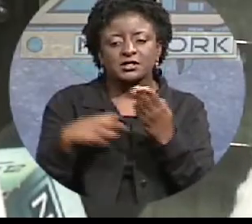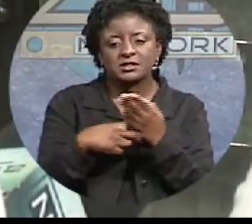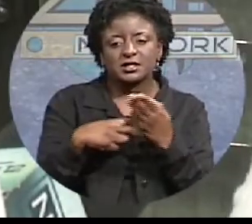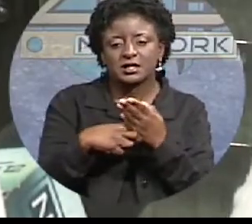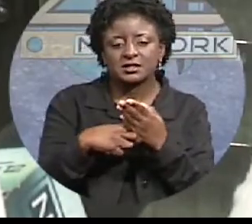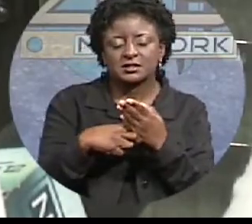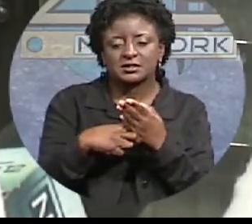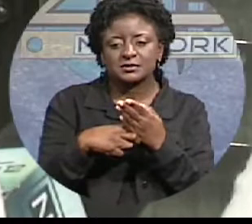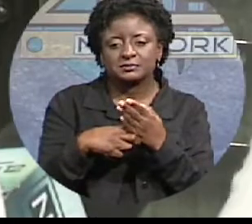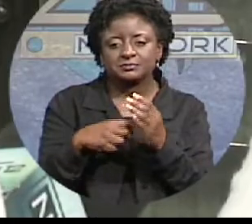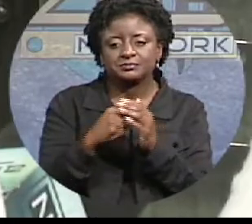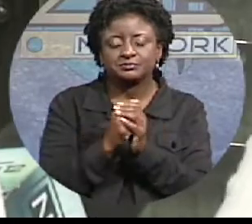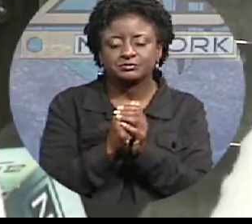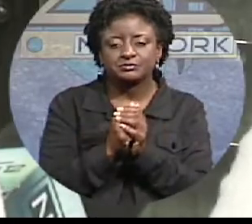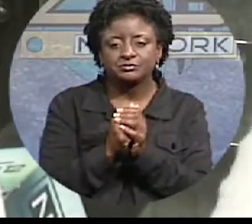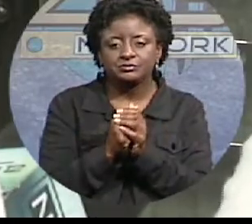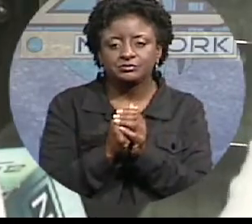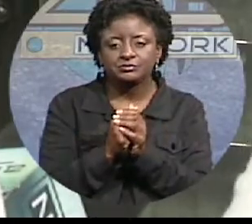323-7370.